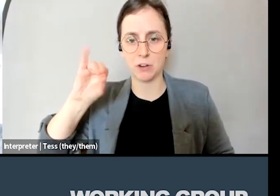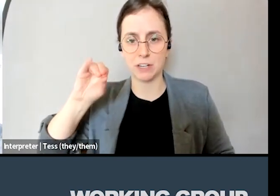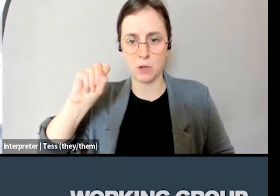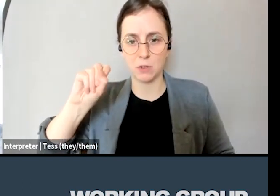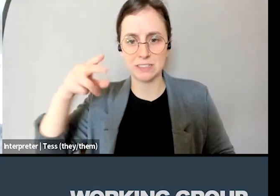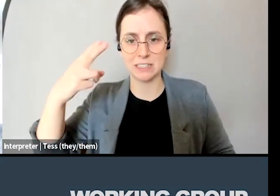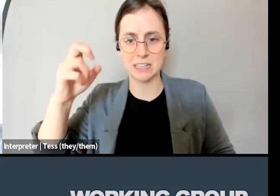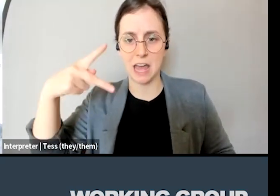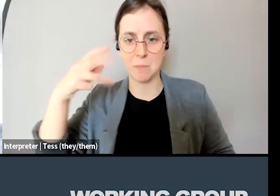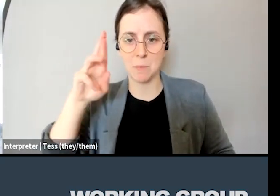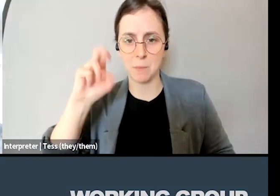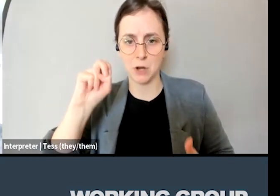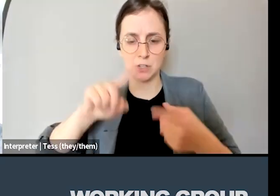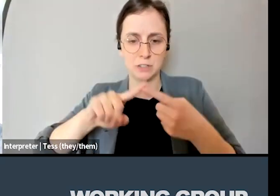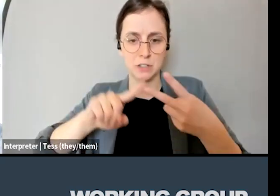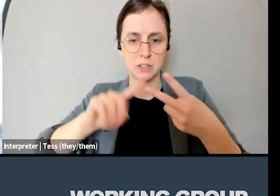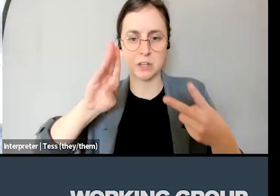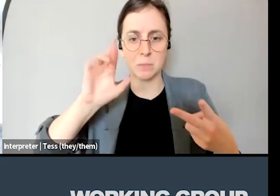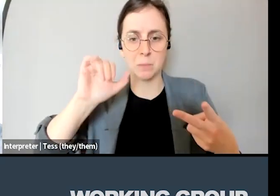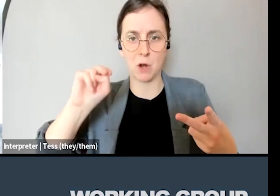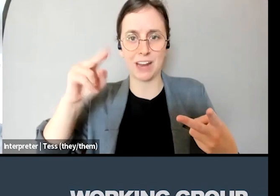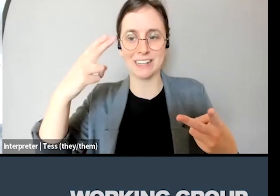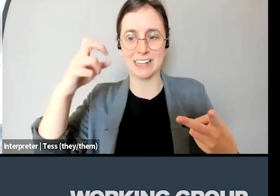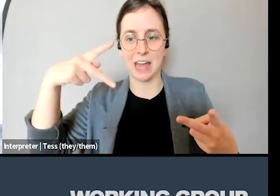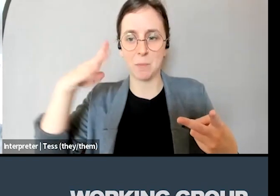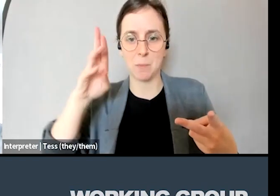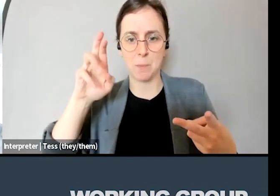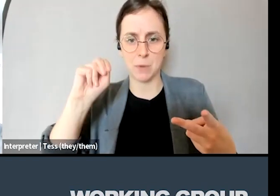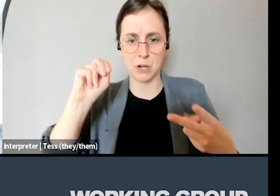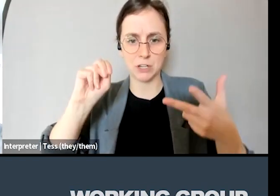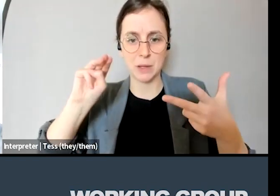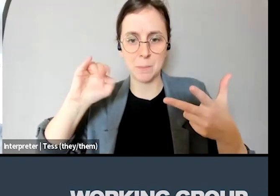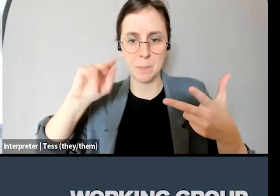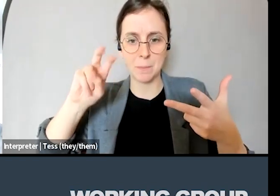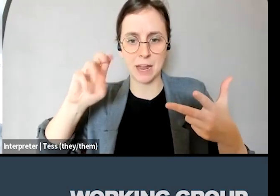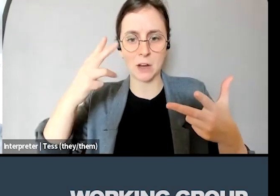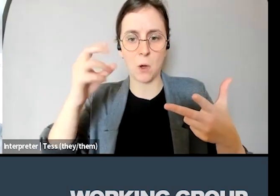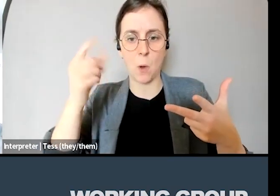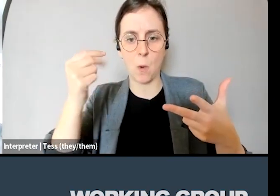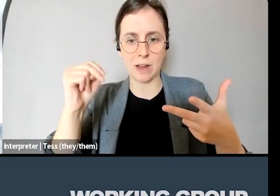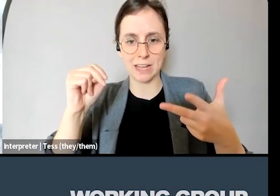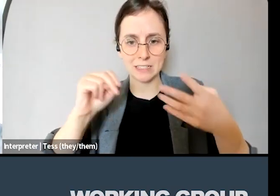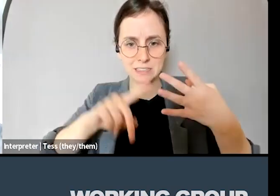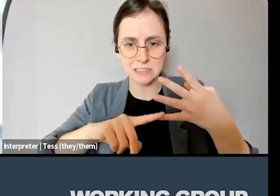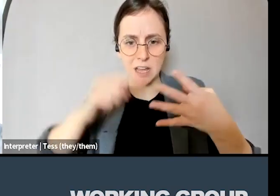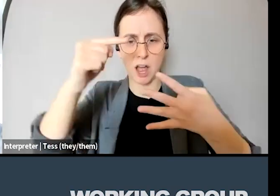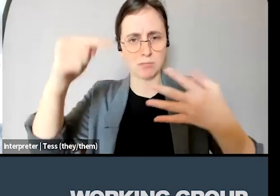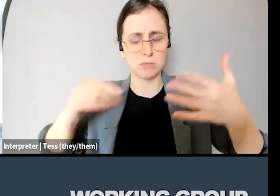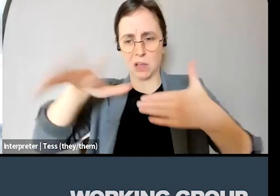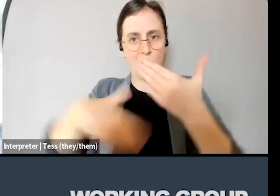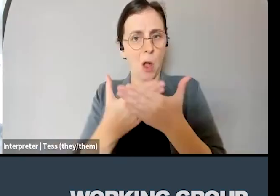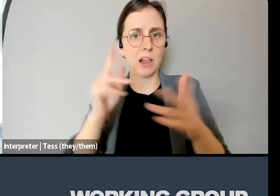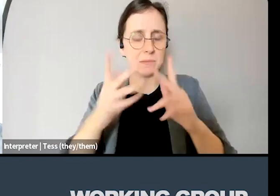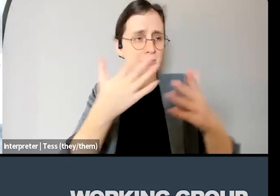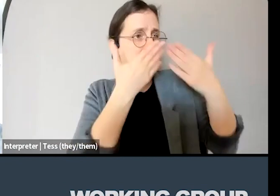Michael Scher, Howard Goldman, for helping plan this series along with the NASEM, National Academies